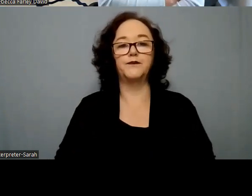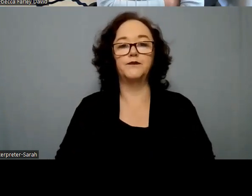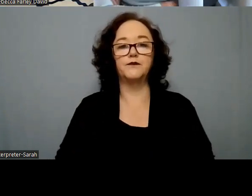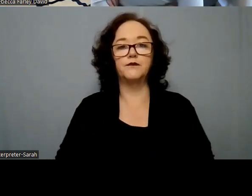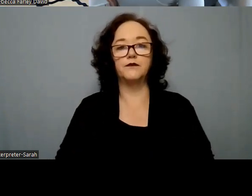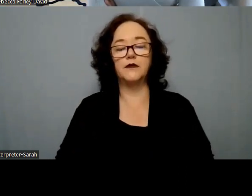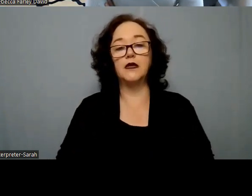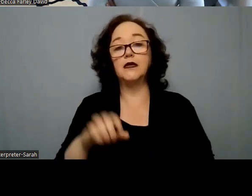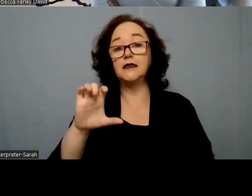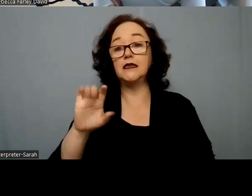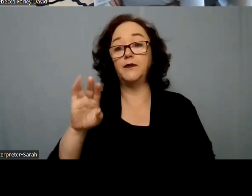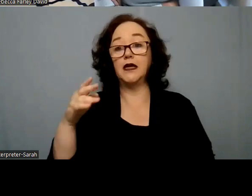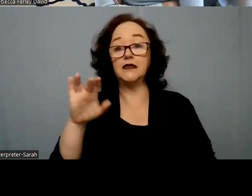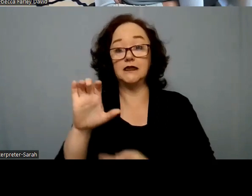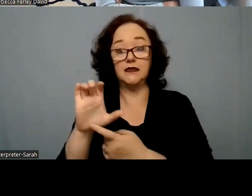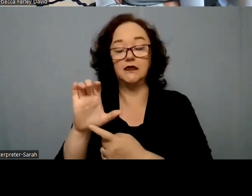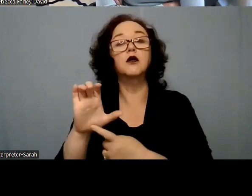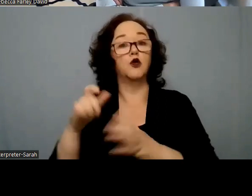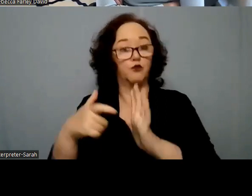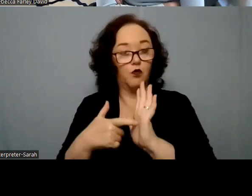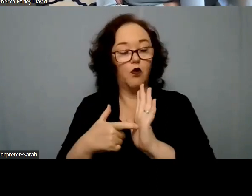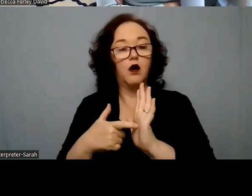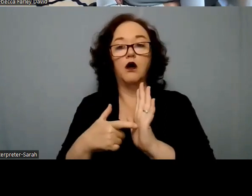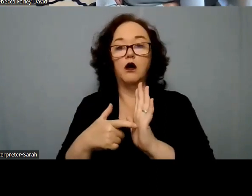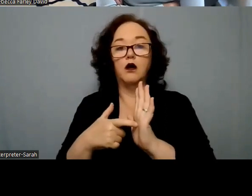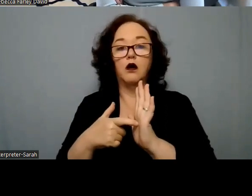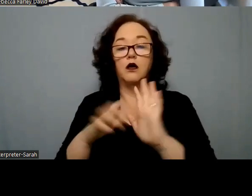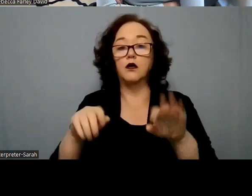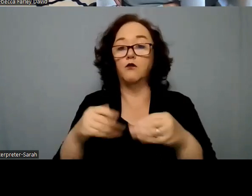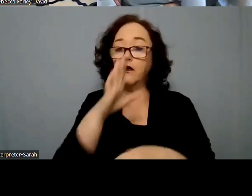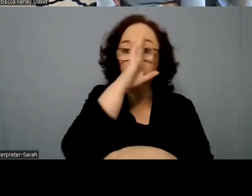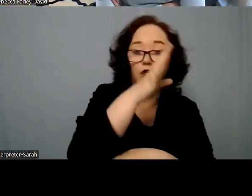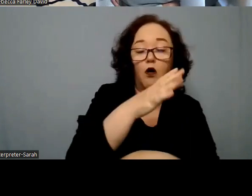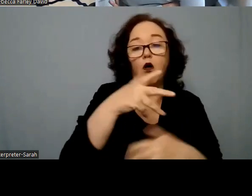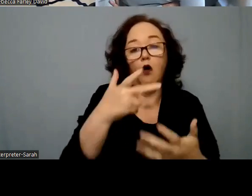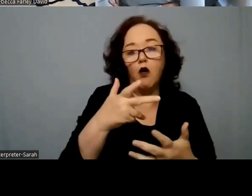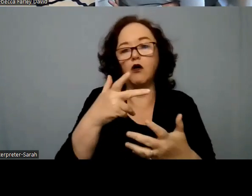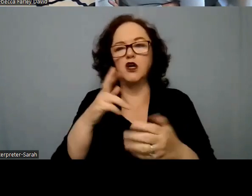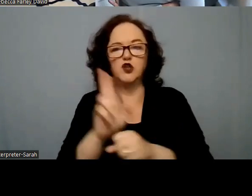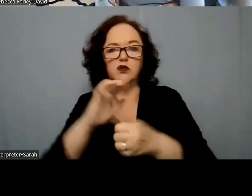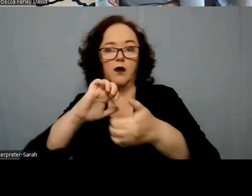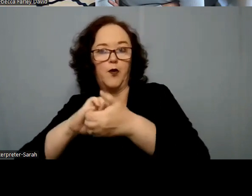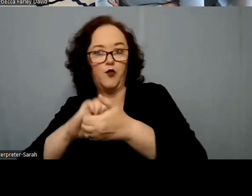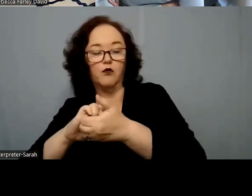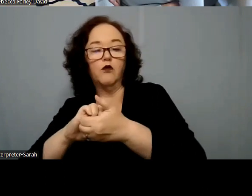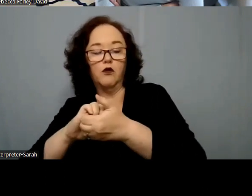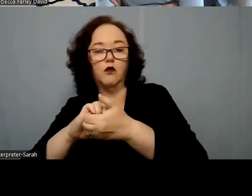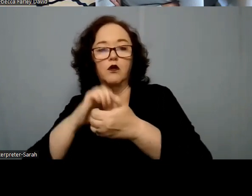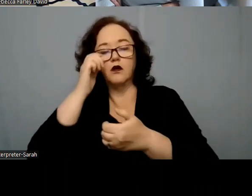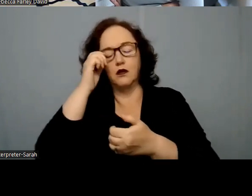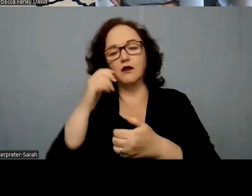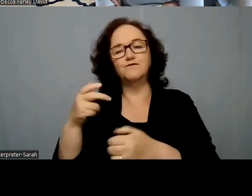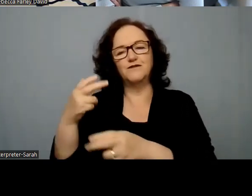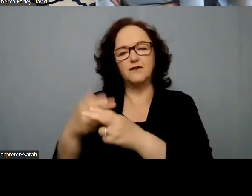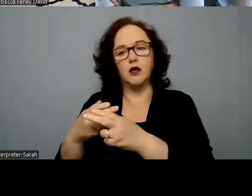CCBHCs are also required to provide either directly or through a partner, which is known as a designated